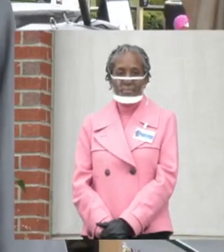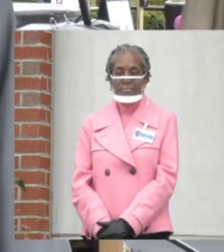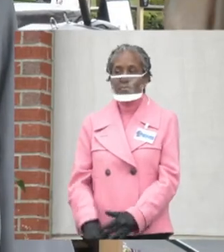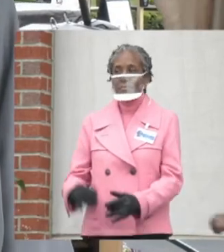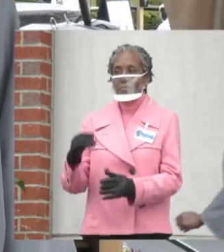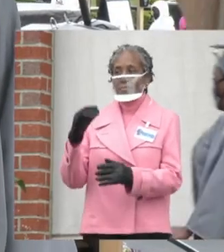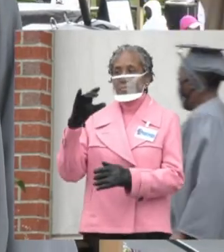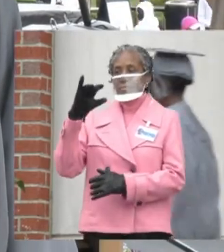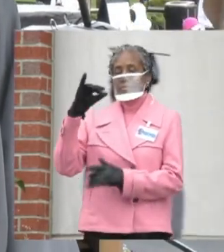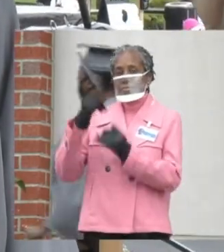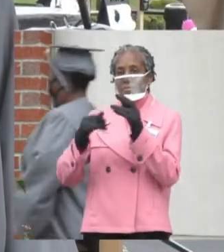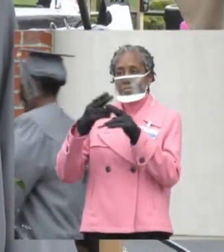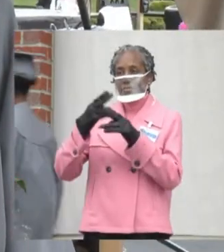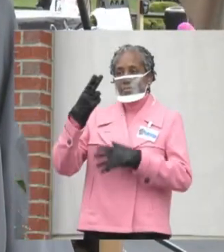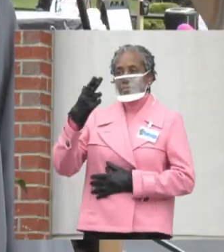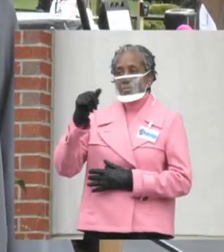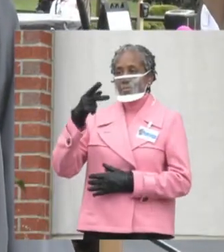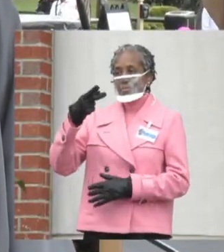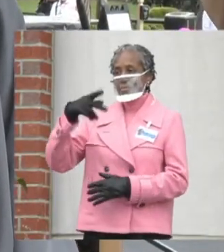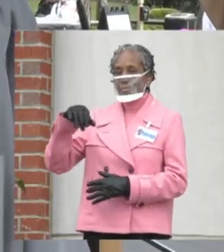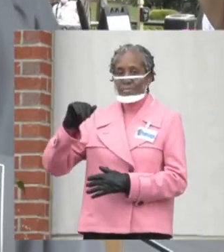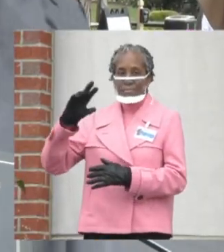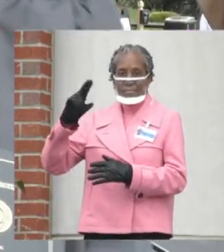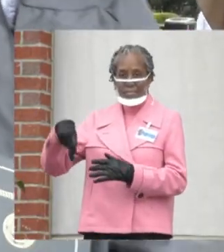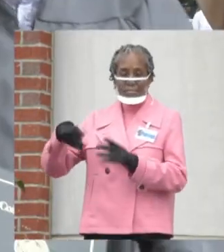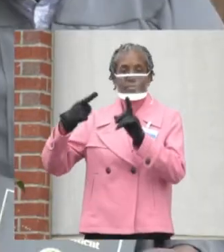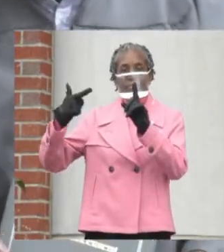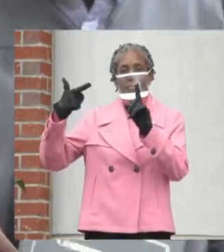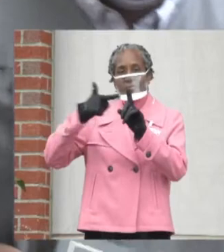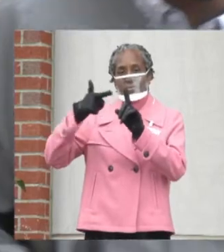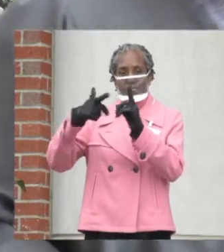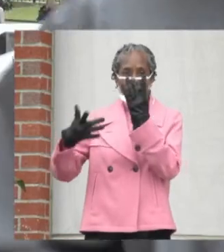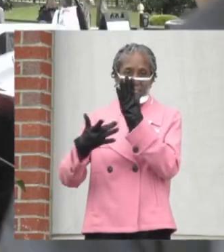Jordan Houck, Welding Technology.